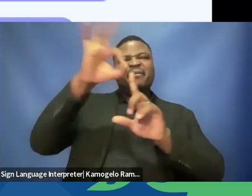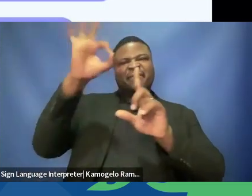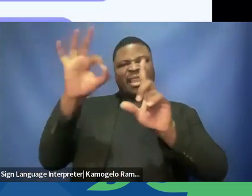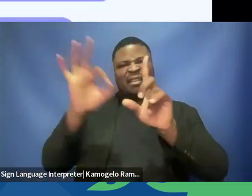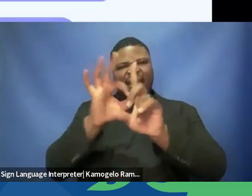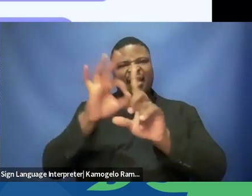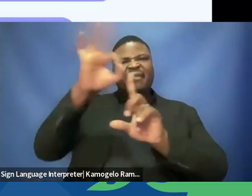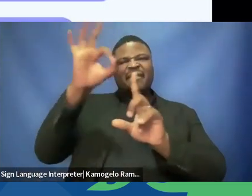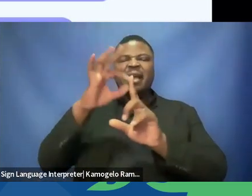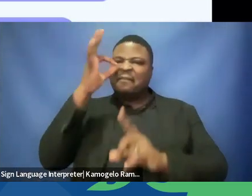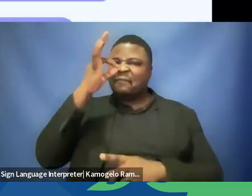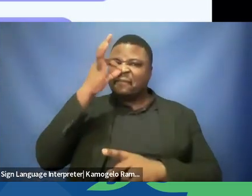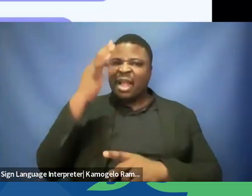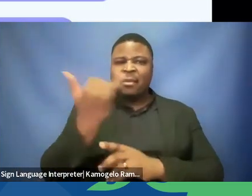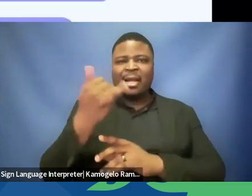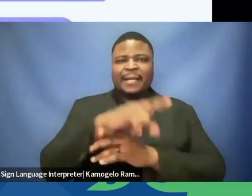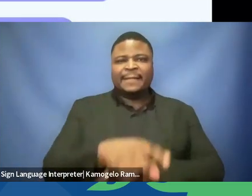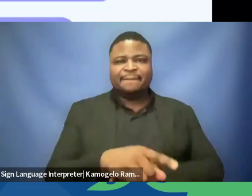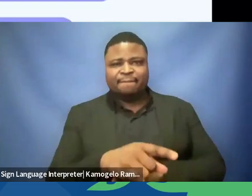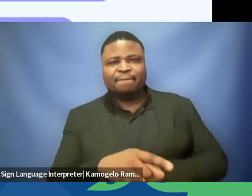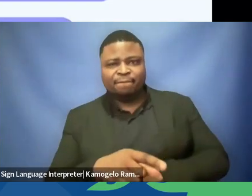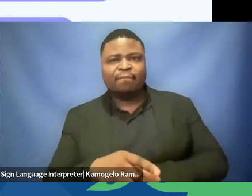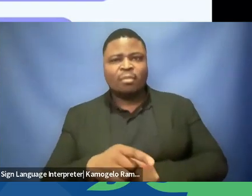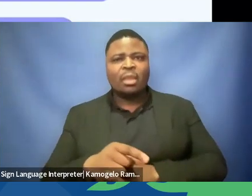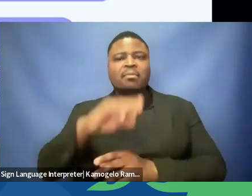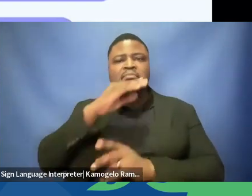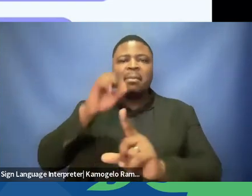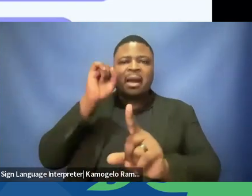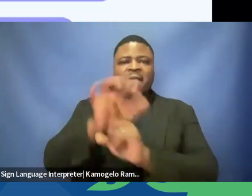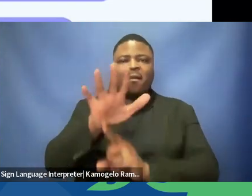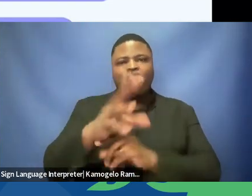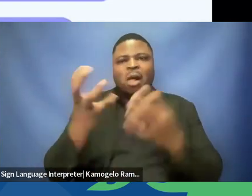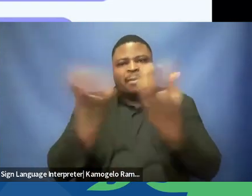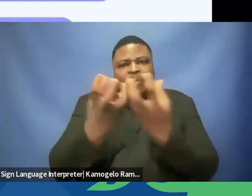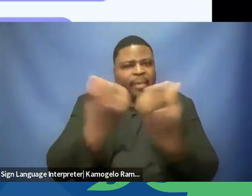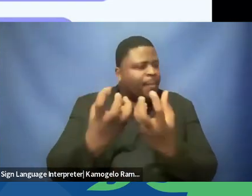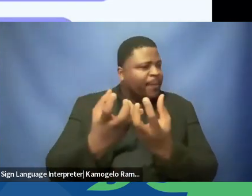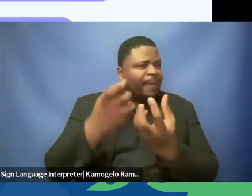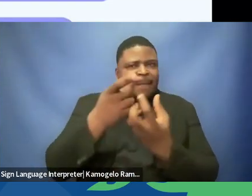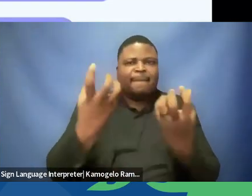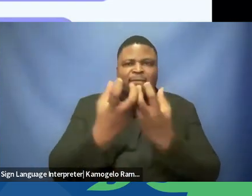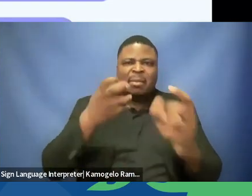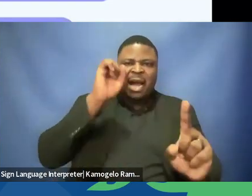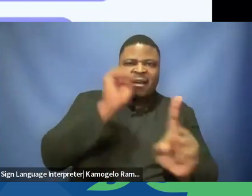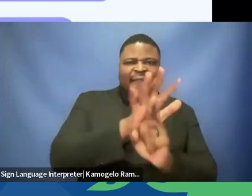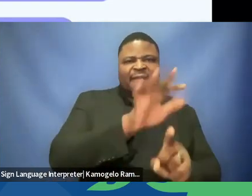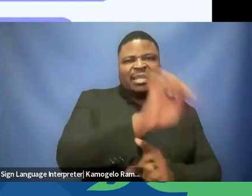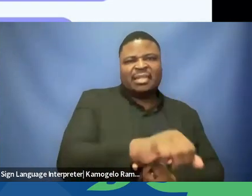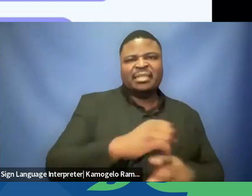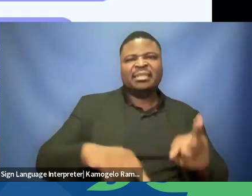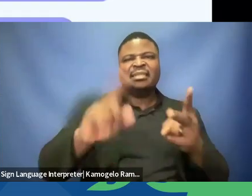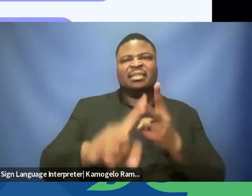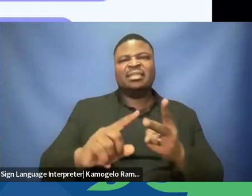Low doses increase testosterone and high doses reduce testosterone. That's in men. Reduced LH. LH, that stands